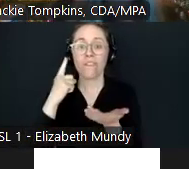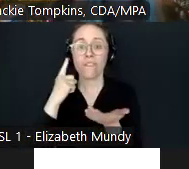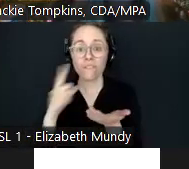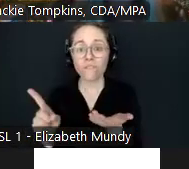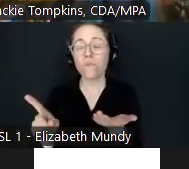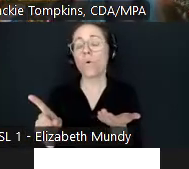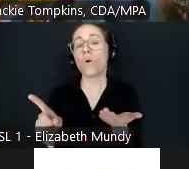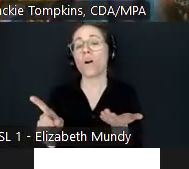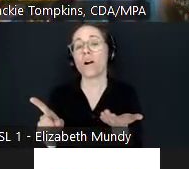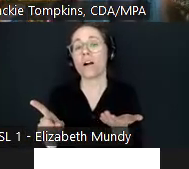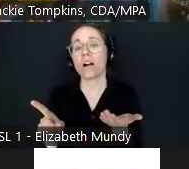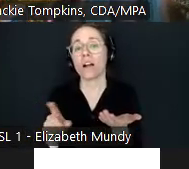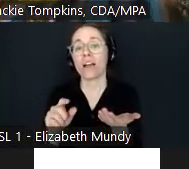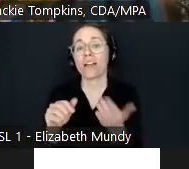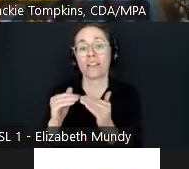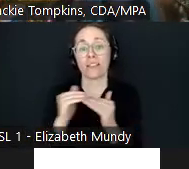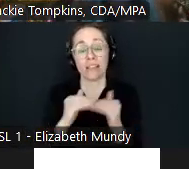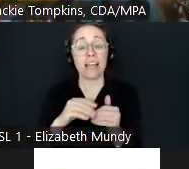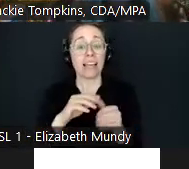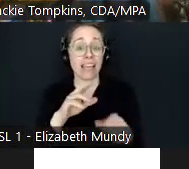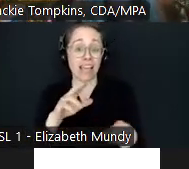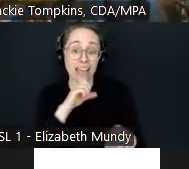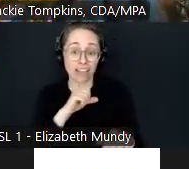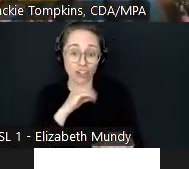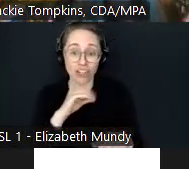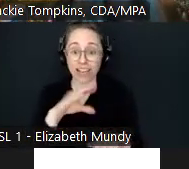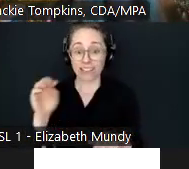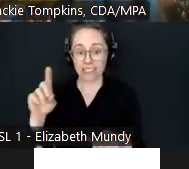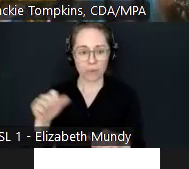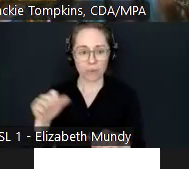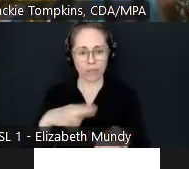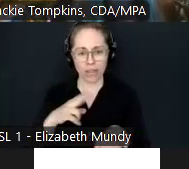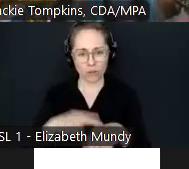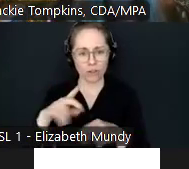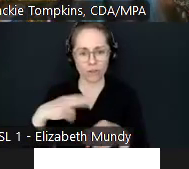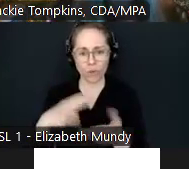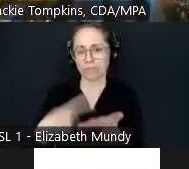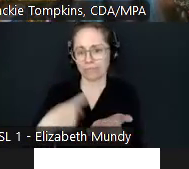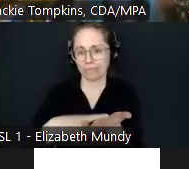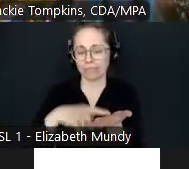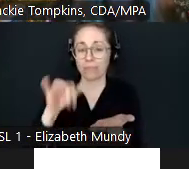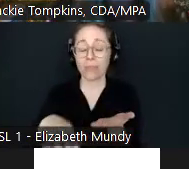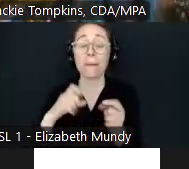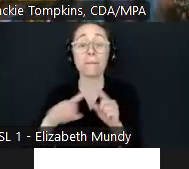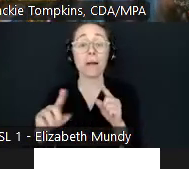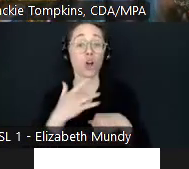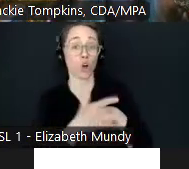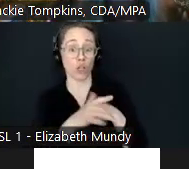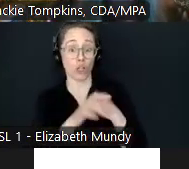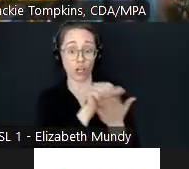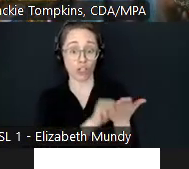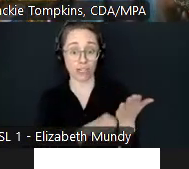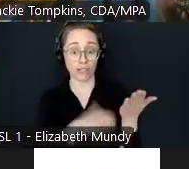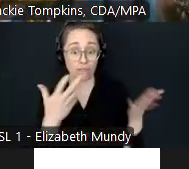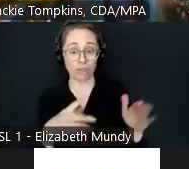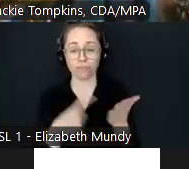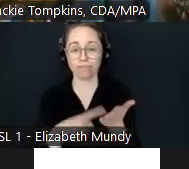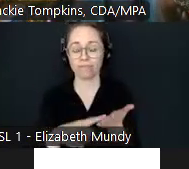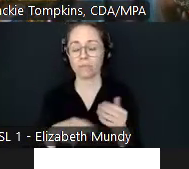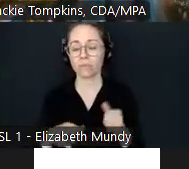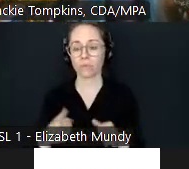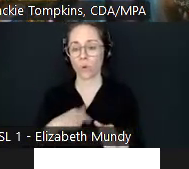and disability will naturally come up as we go throughout the day with the earlier agenda items. We did want to have